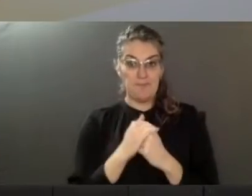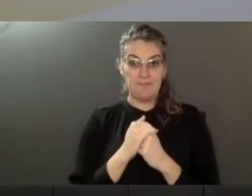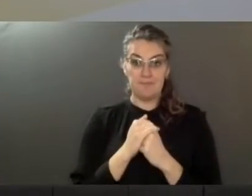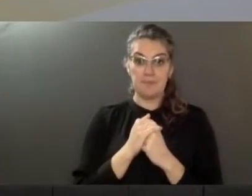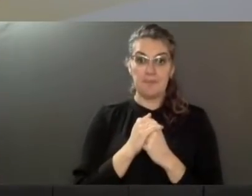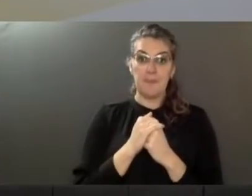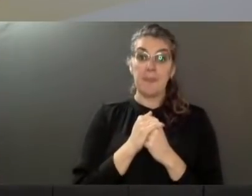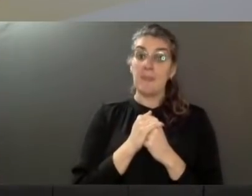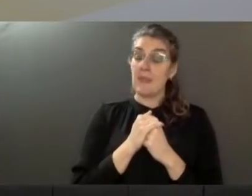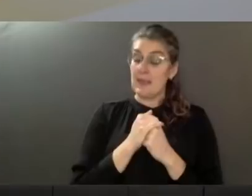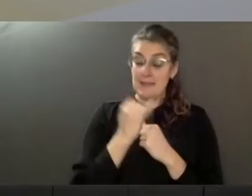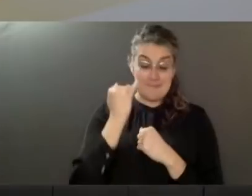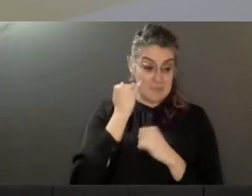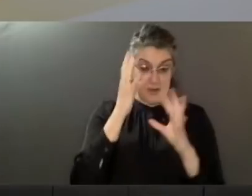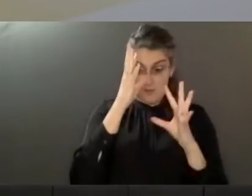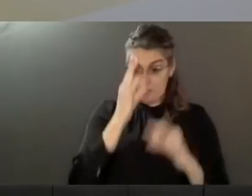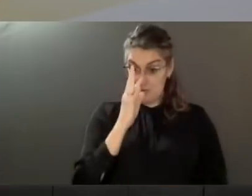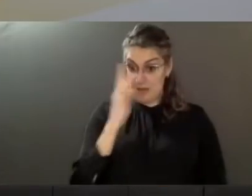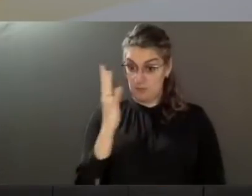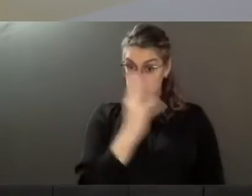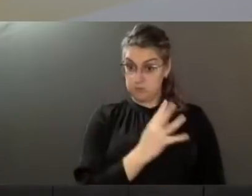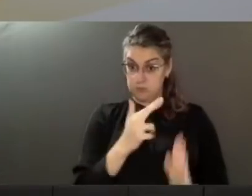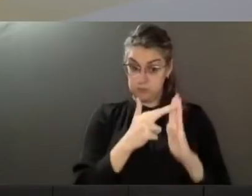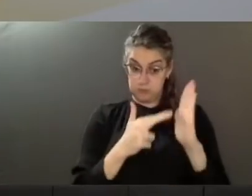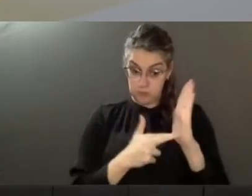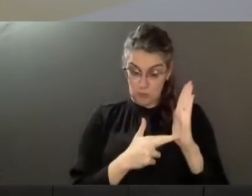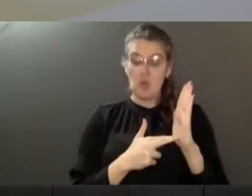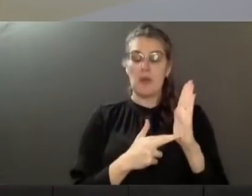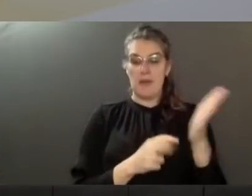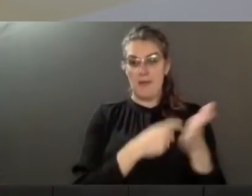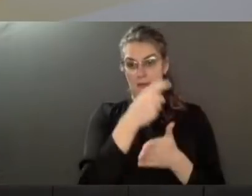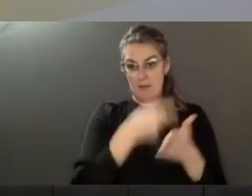with obstructing a public health official.